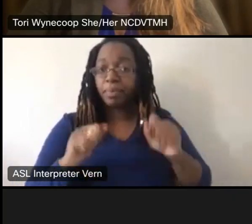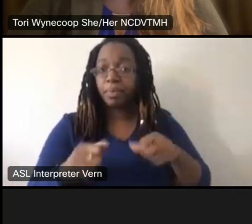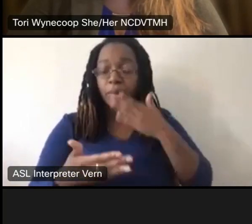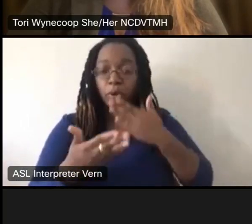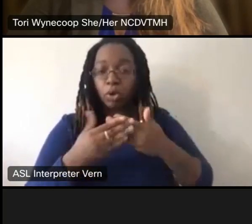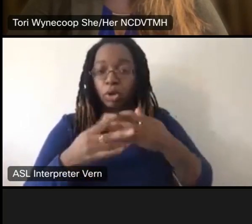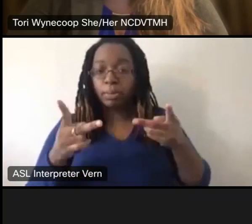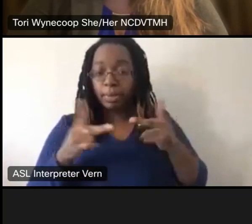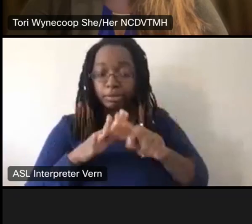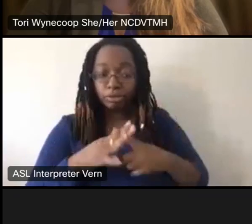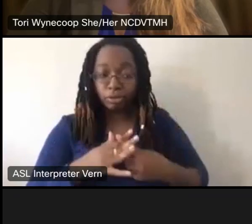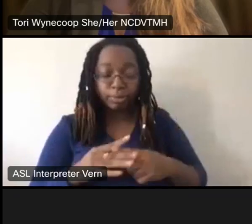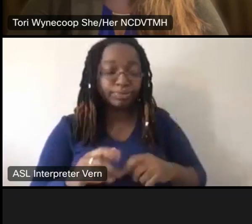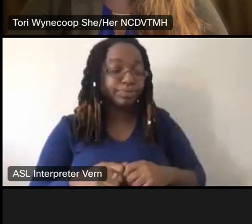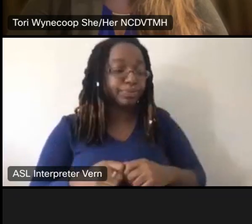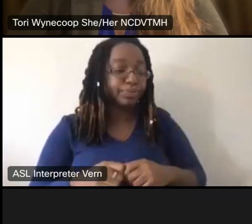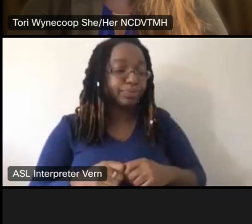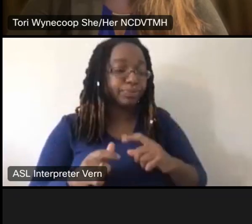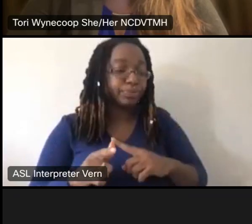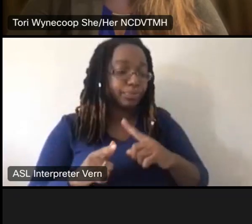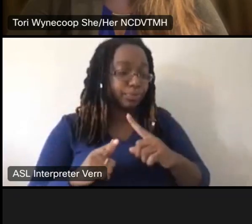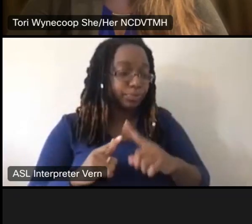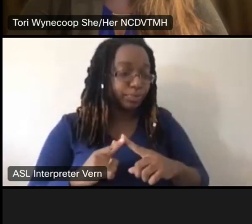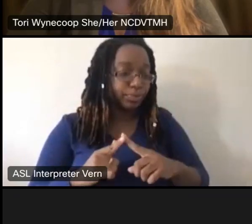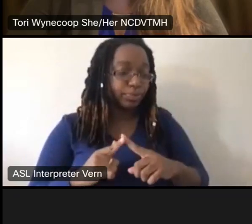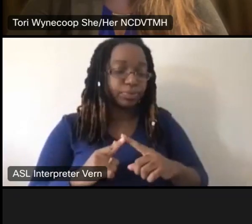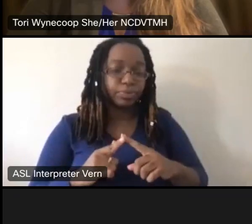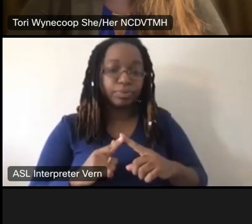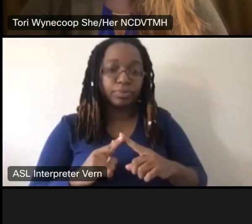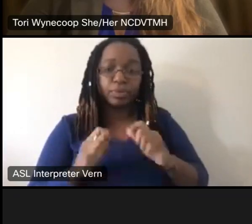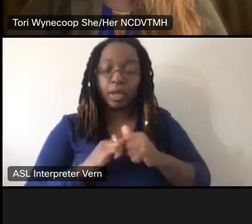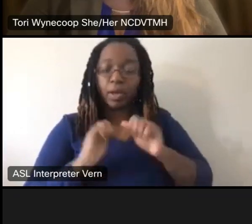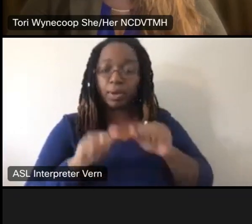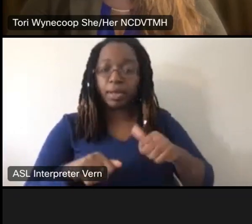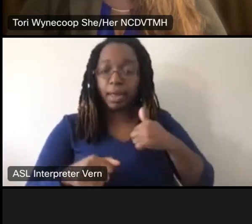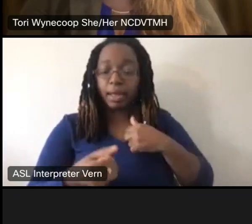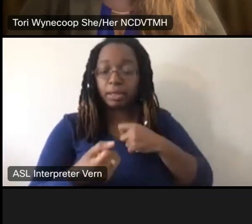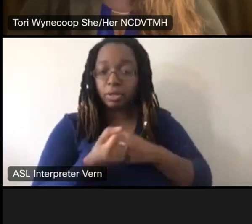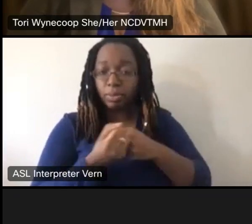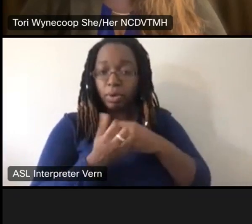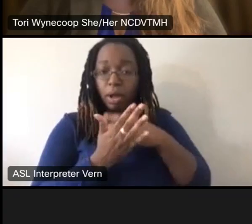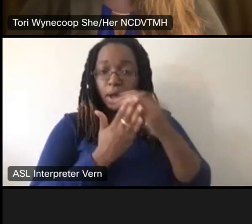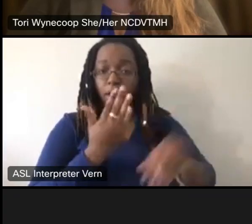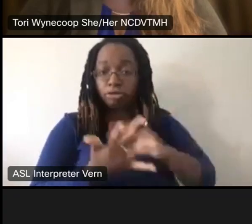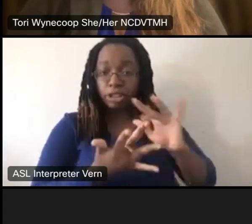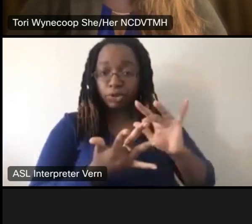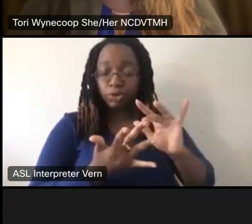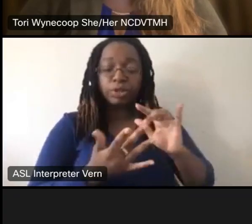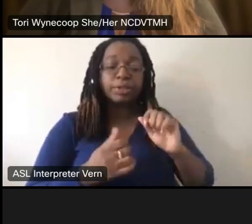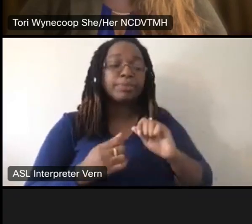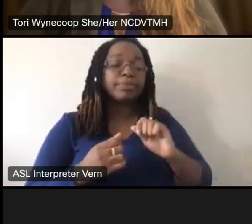And then trying to start as a volunteer, like how can I support outreach, and how can I support outreach in